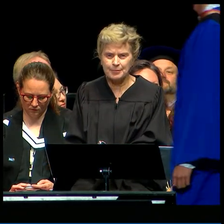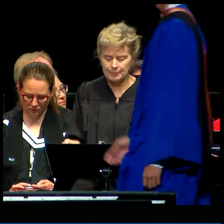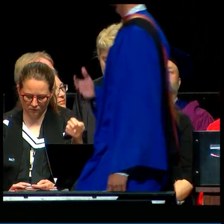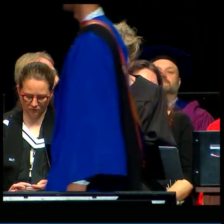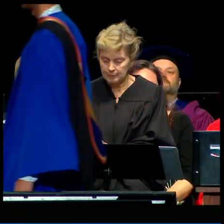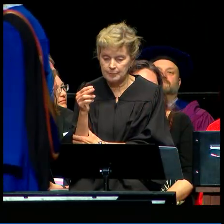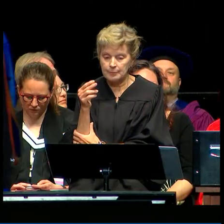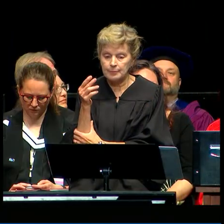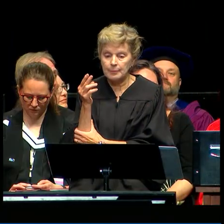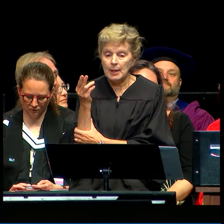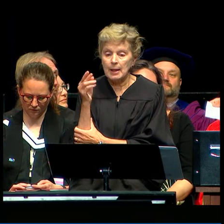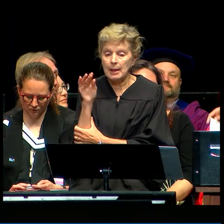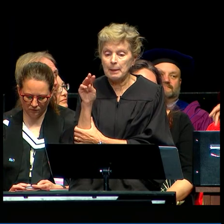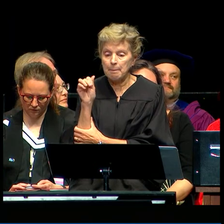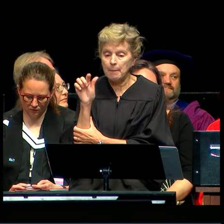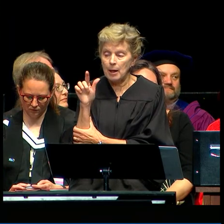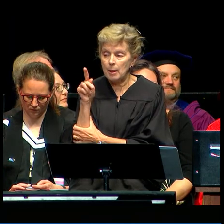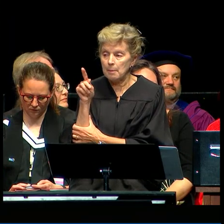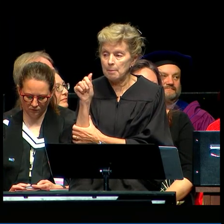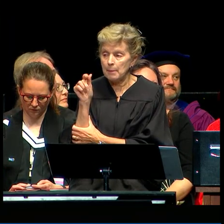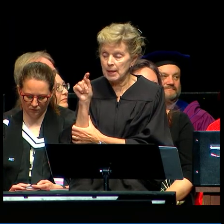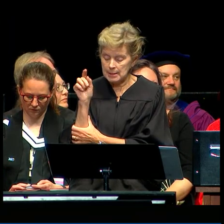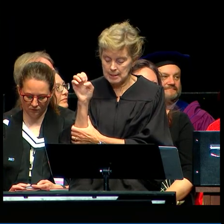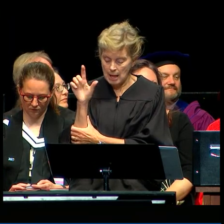Himal Patel.